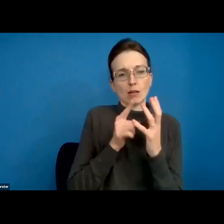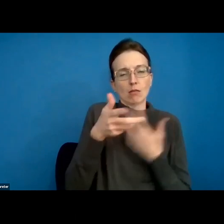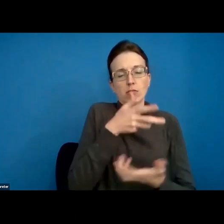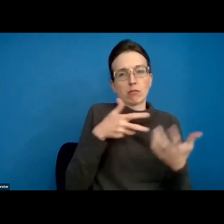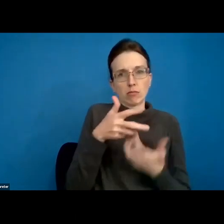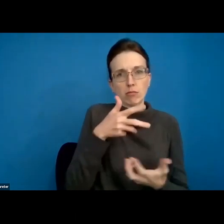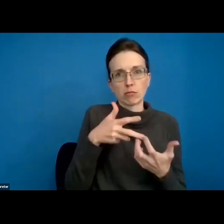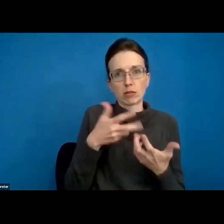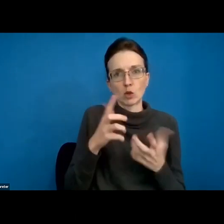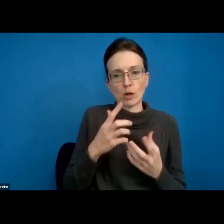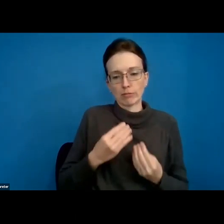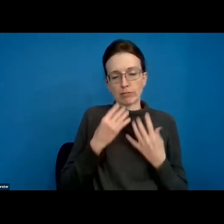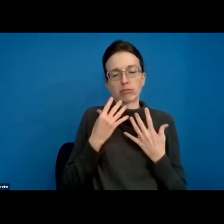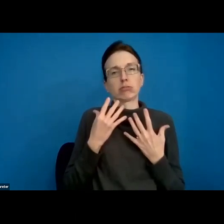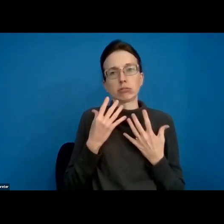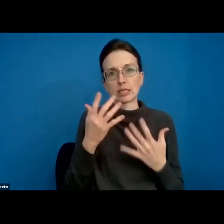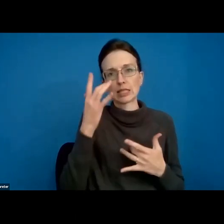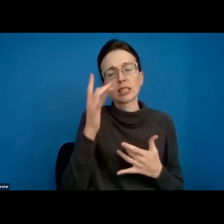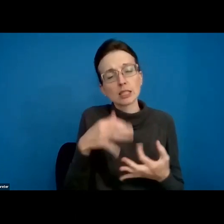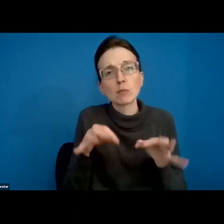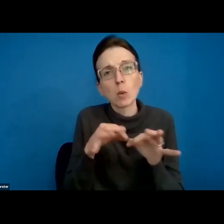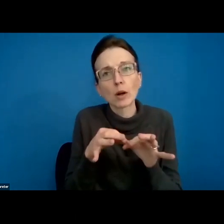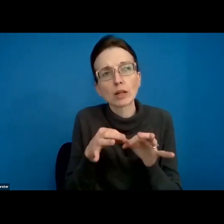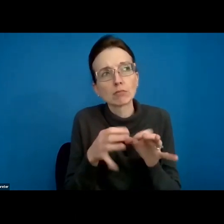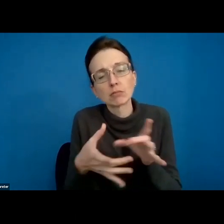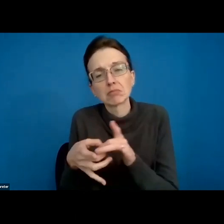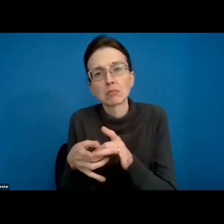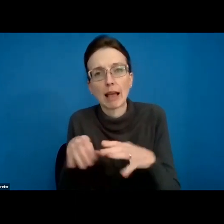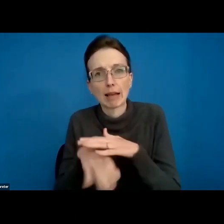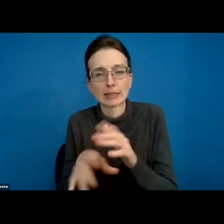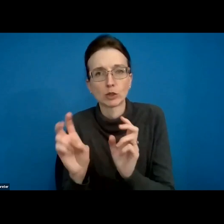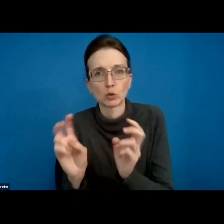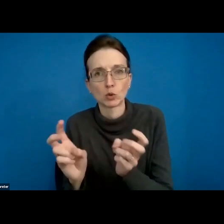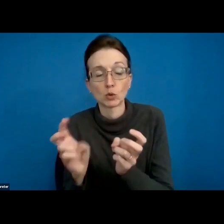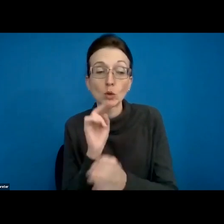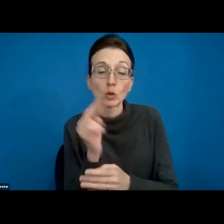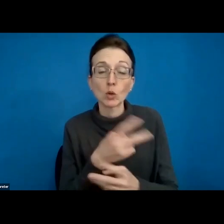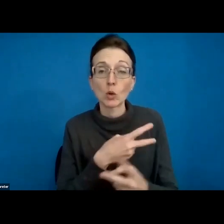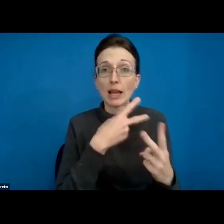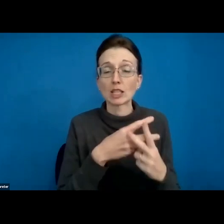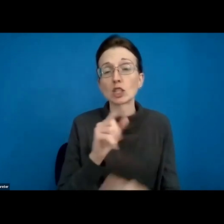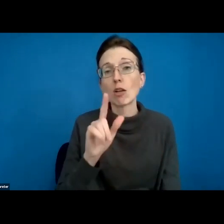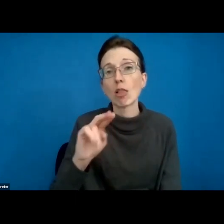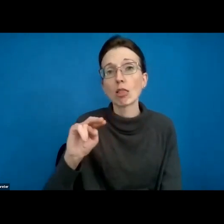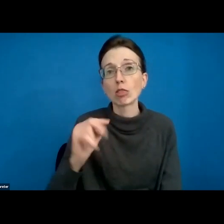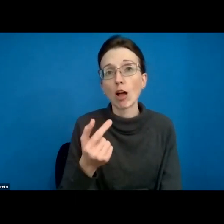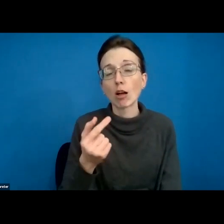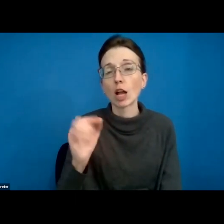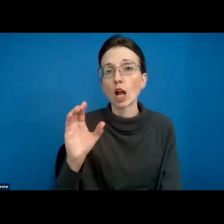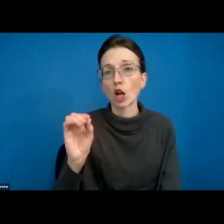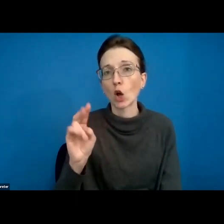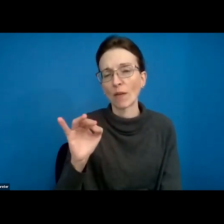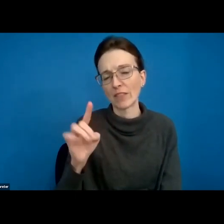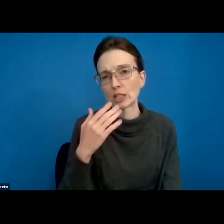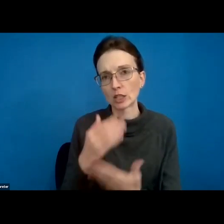for anyone considering access issues. And yes, if you look up hashtag long COVID, another one